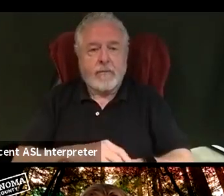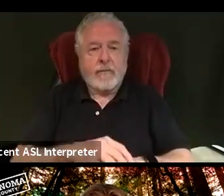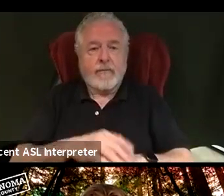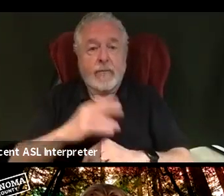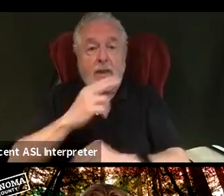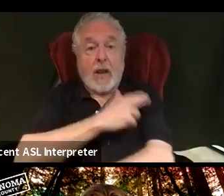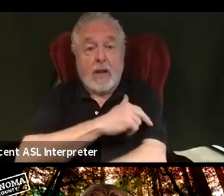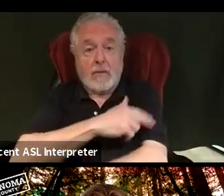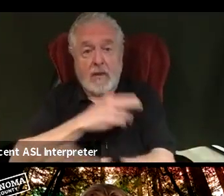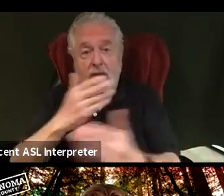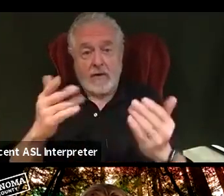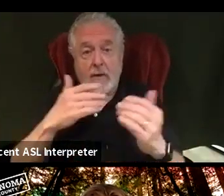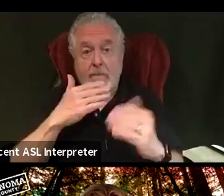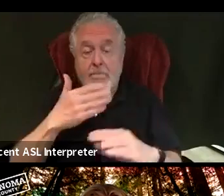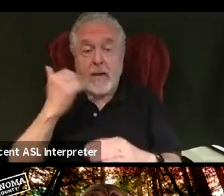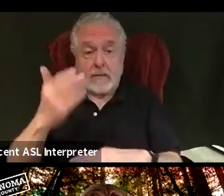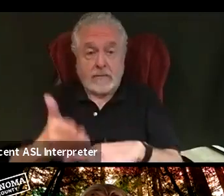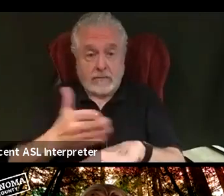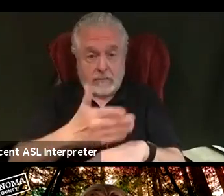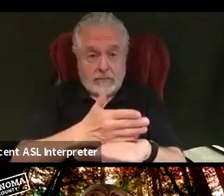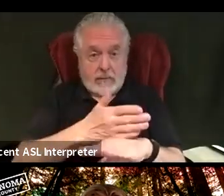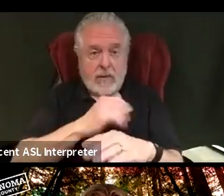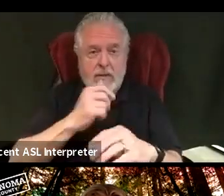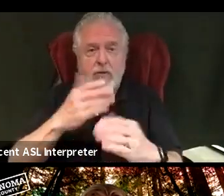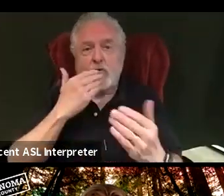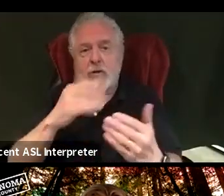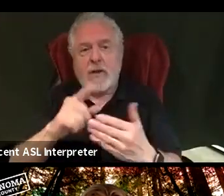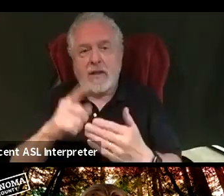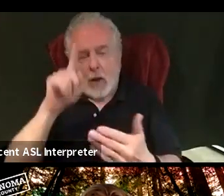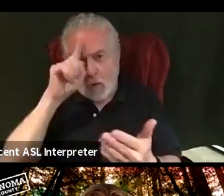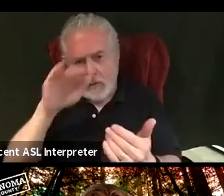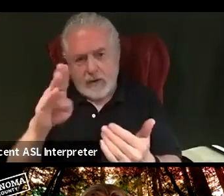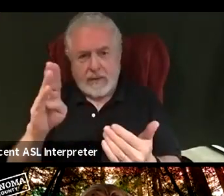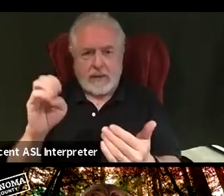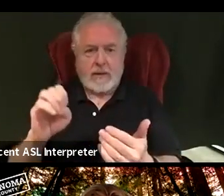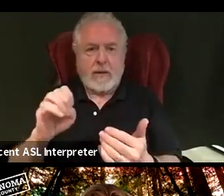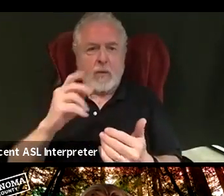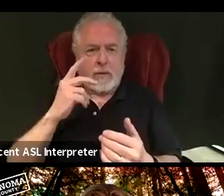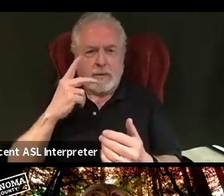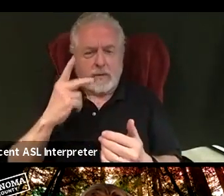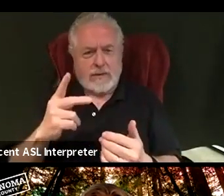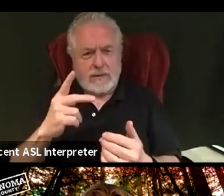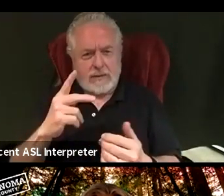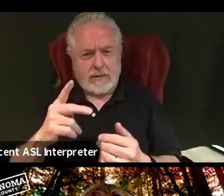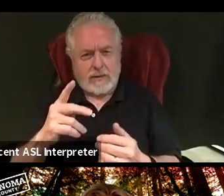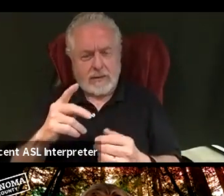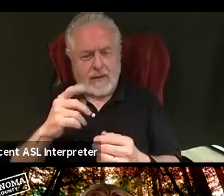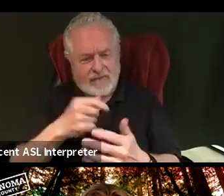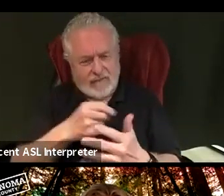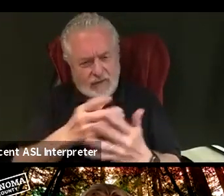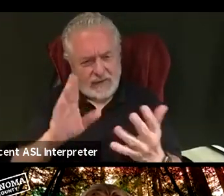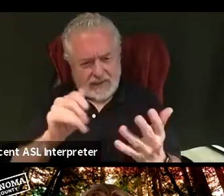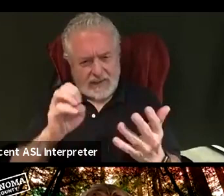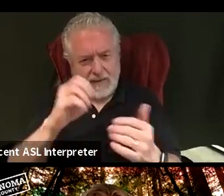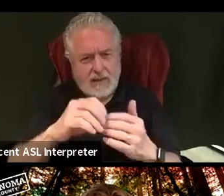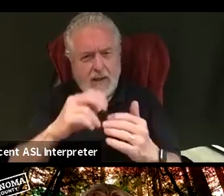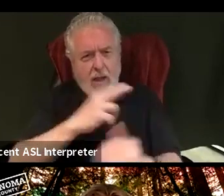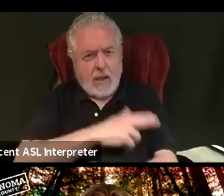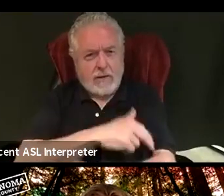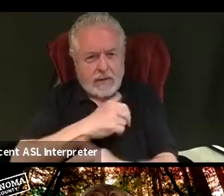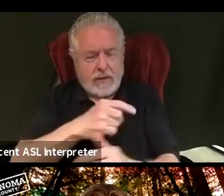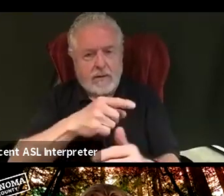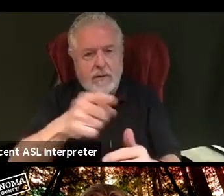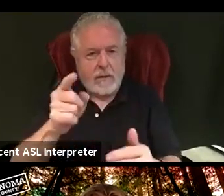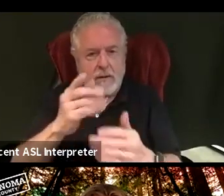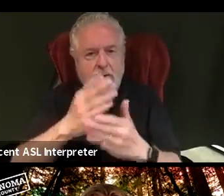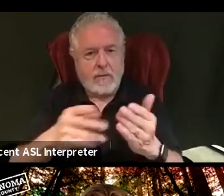the hospital, things are better, but they're not as good as I was hoping they would be. We're still seeing a handful of cases in the hospital,